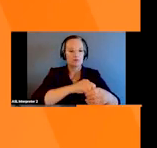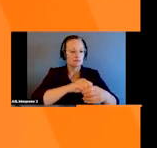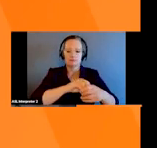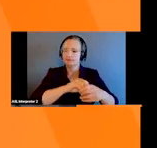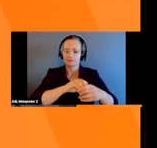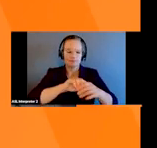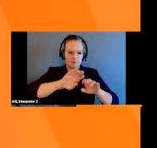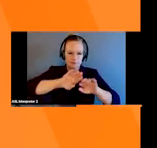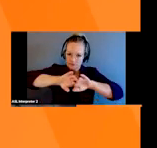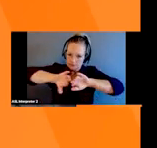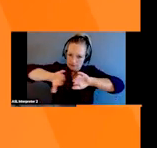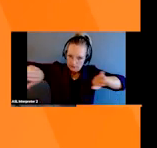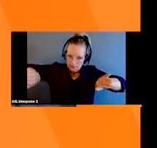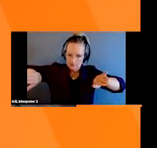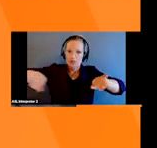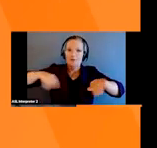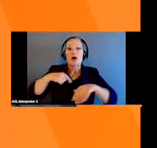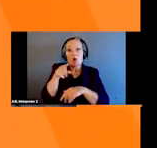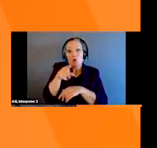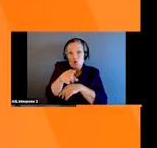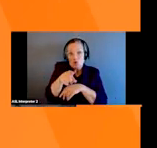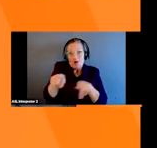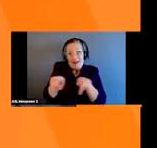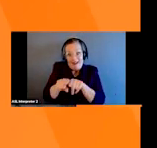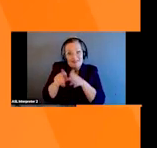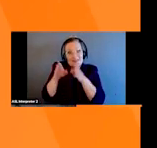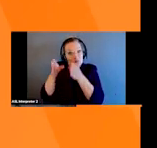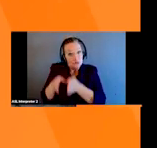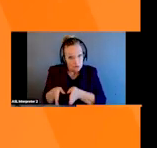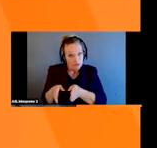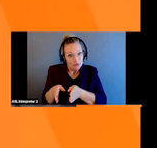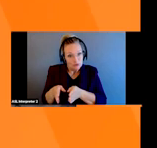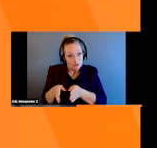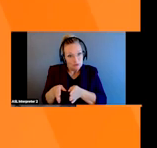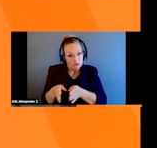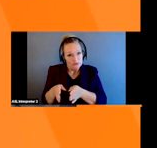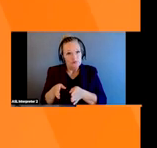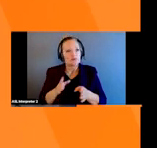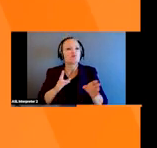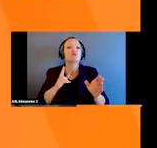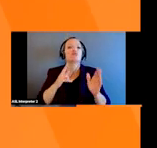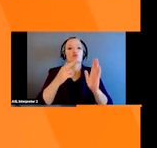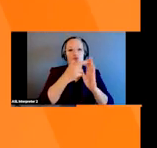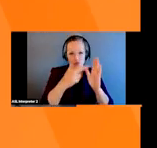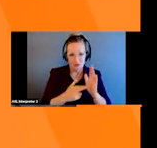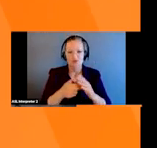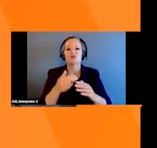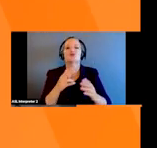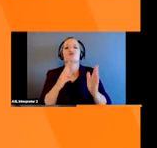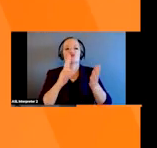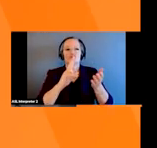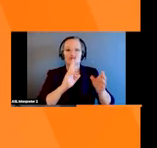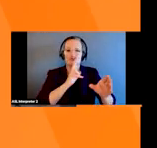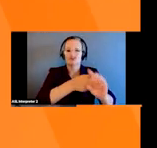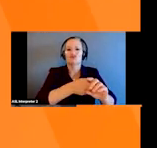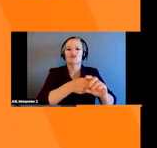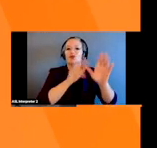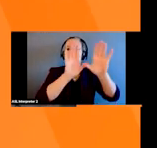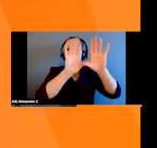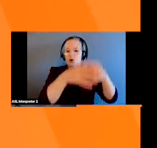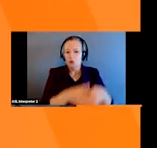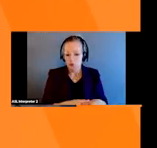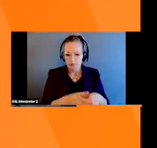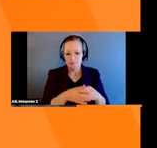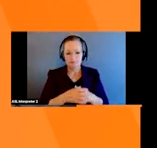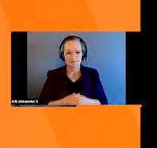if that makes sense. So companies get all kinds of different tools. They get analytics information. They get a whole bunch